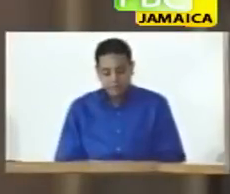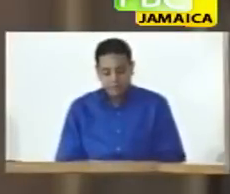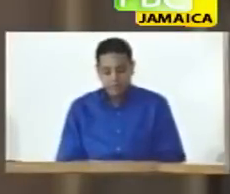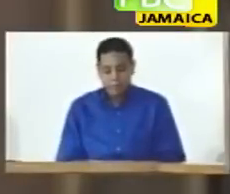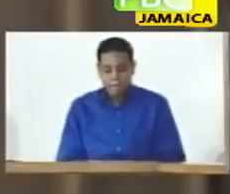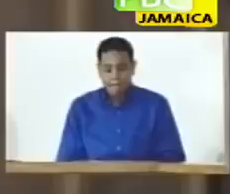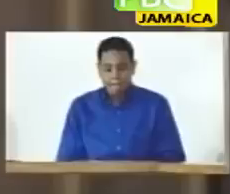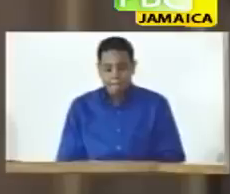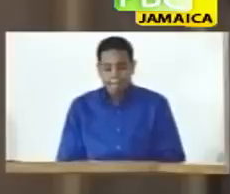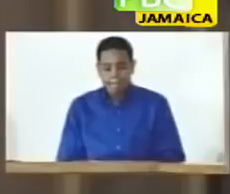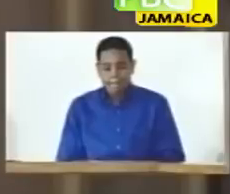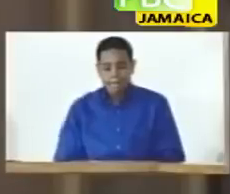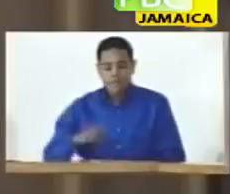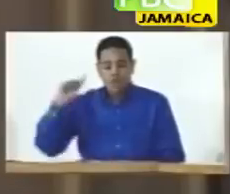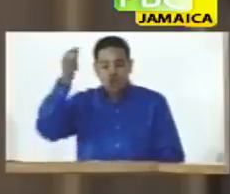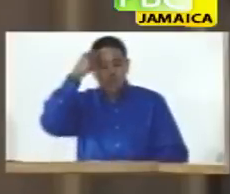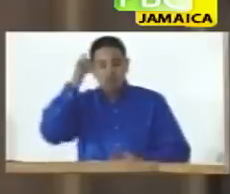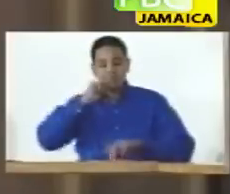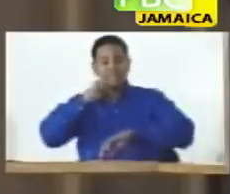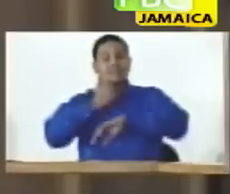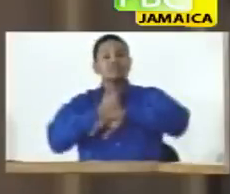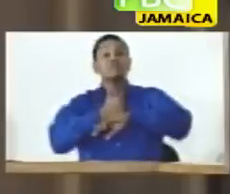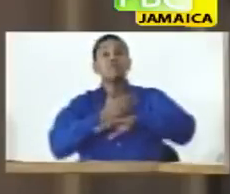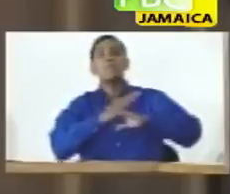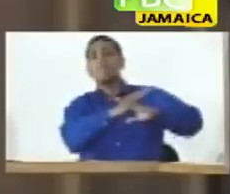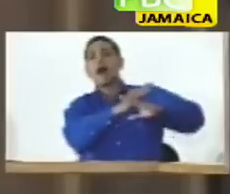The government has implemented a ban on